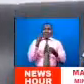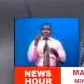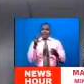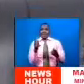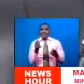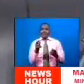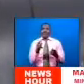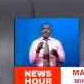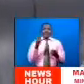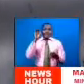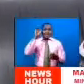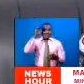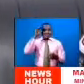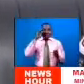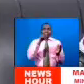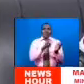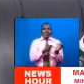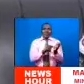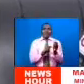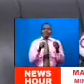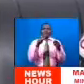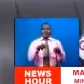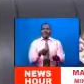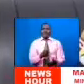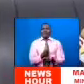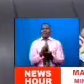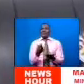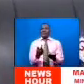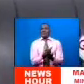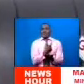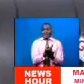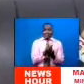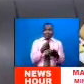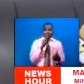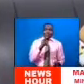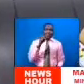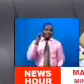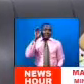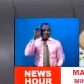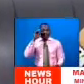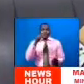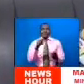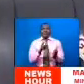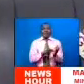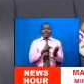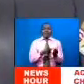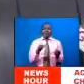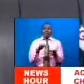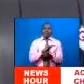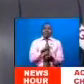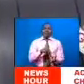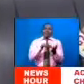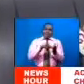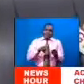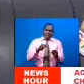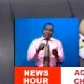of Chinese media. I mean, here I know that the Chinese media are adequately represented. They attend